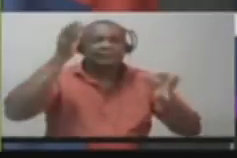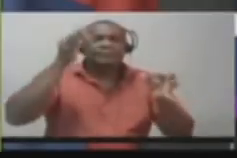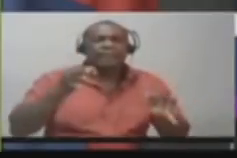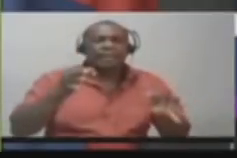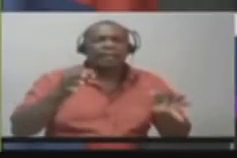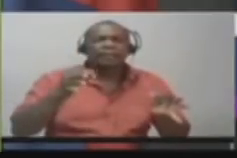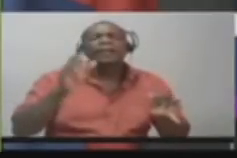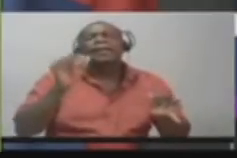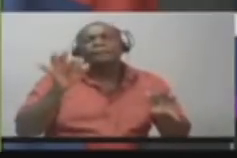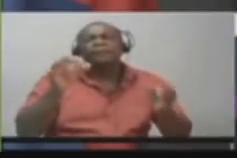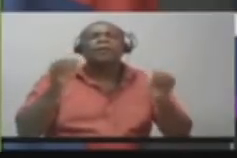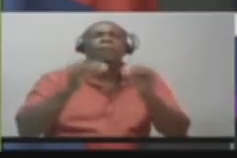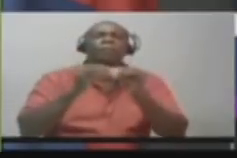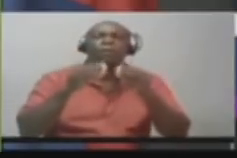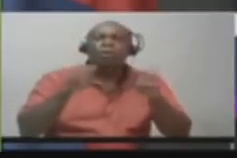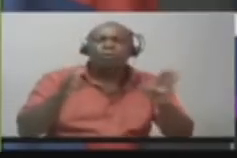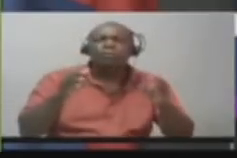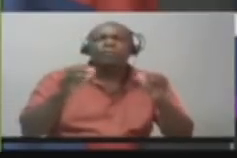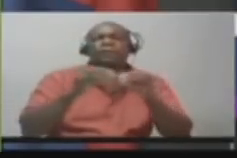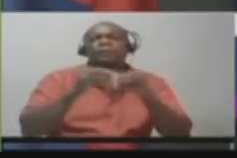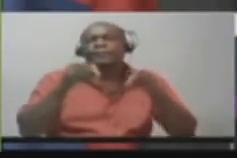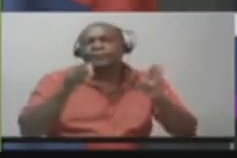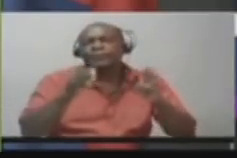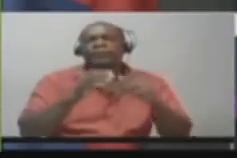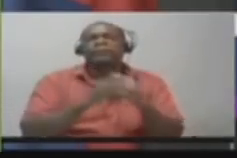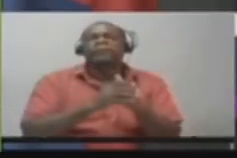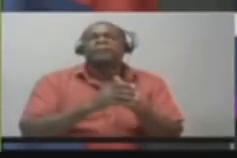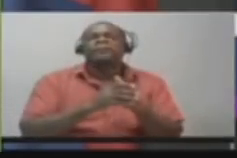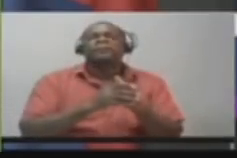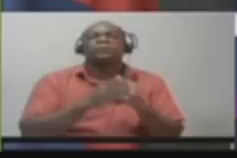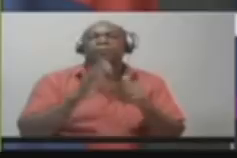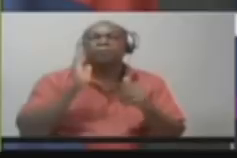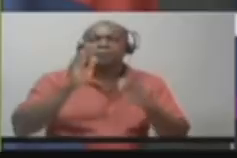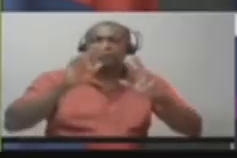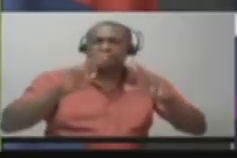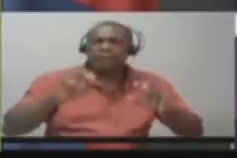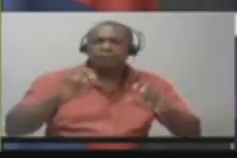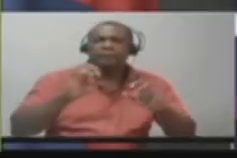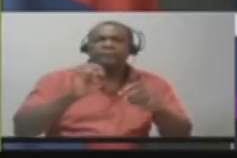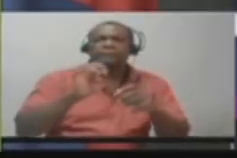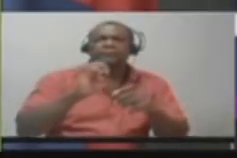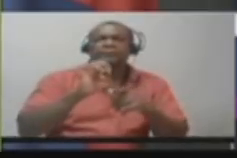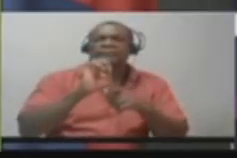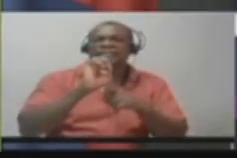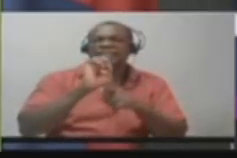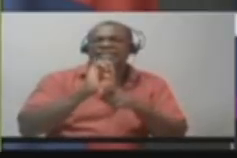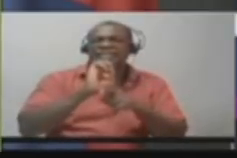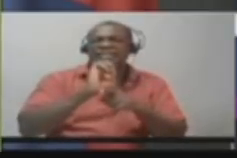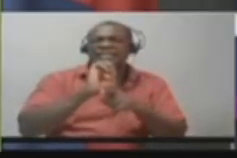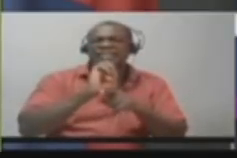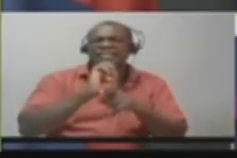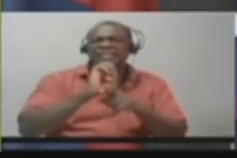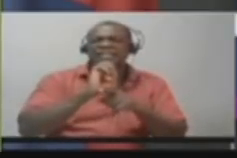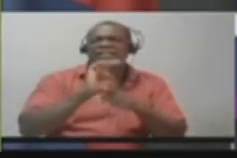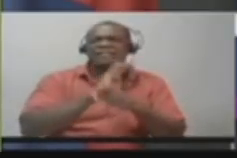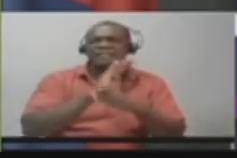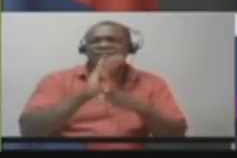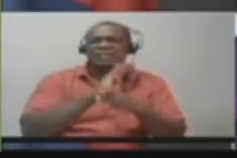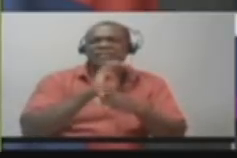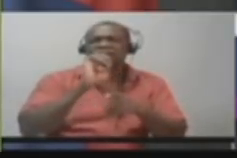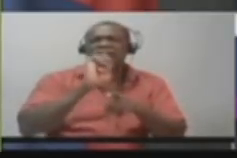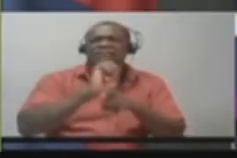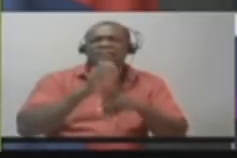looked at the e-commerce and e-trading for those companies that have the ability to sell their